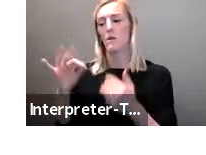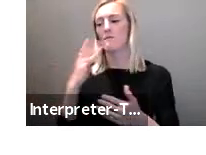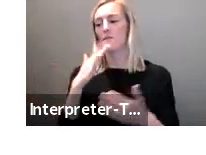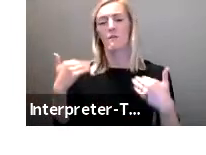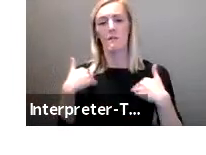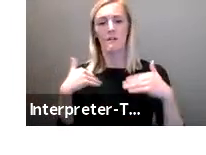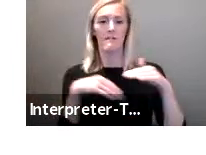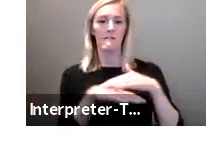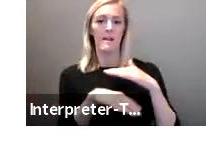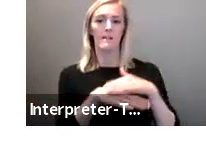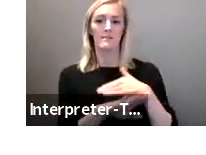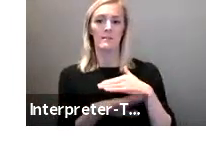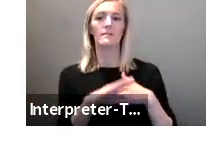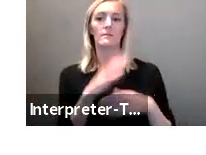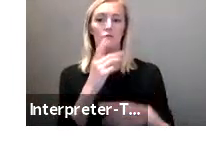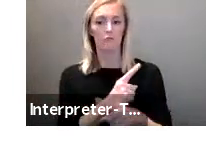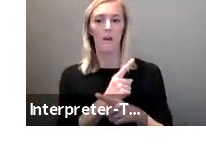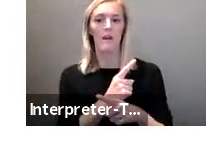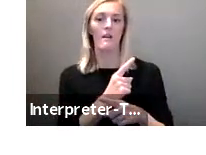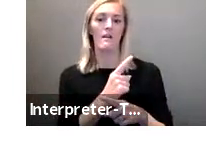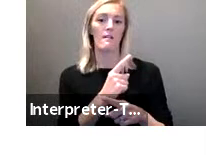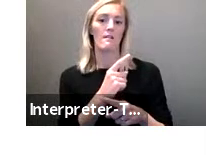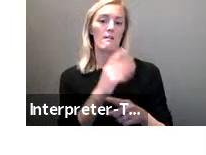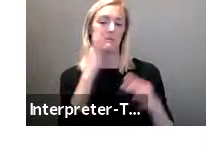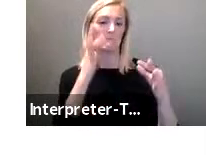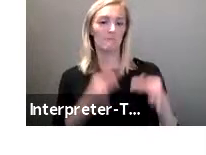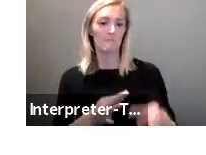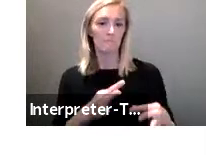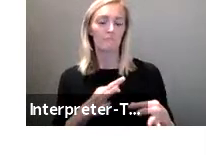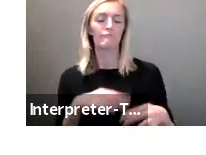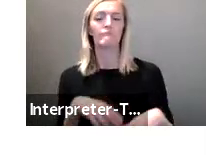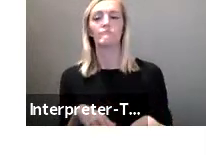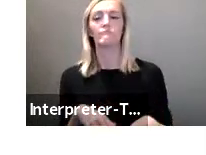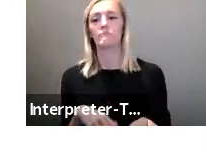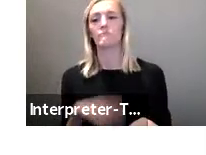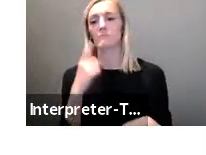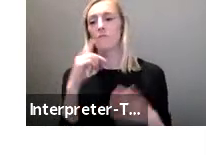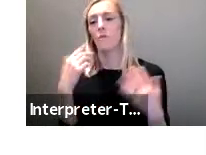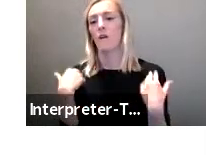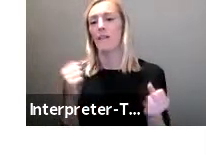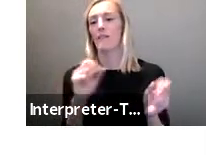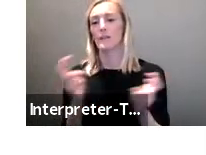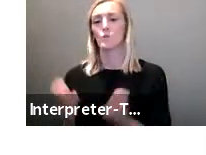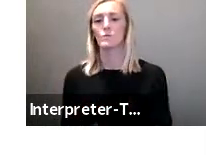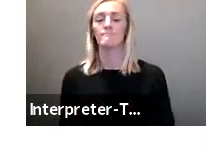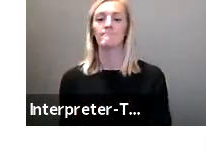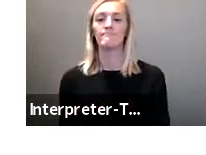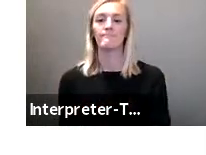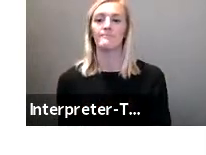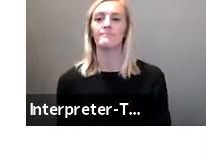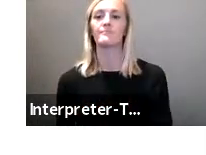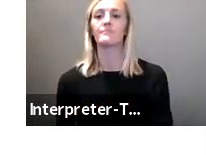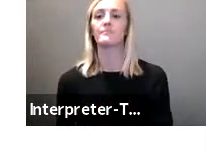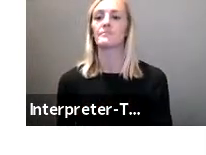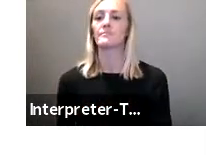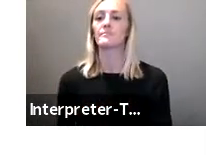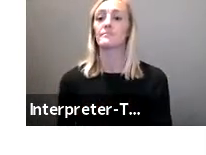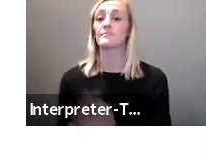to decision-making, productive decision-making around health-related issues. Thank you,